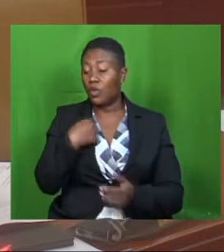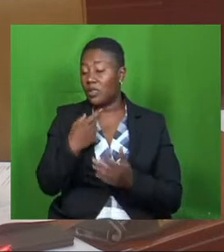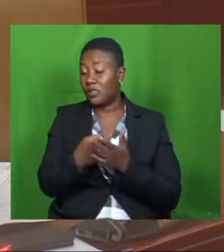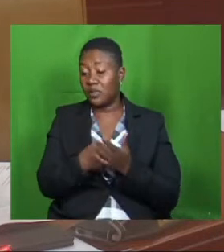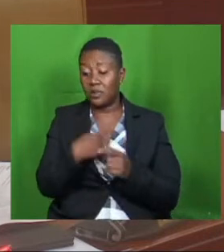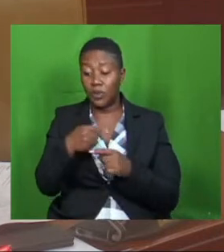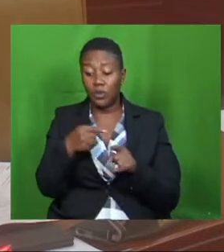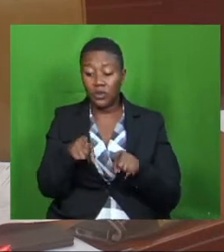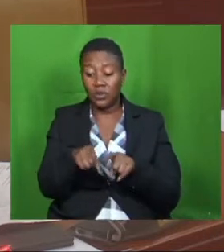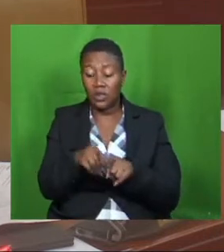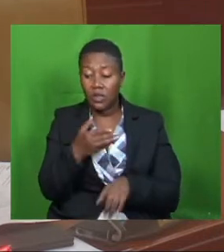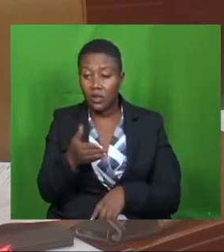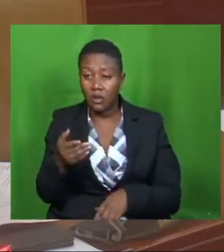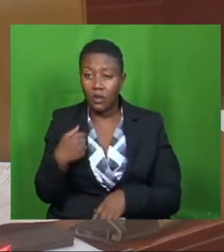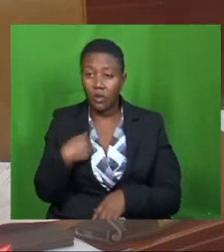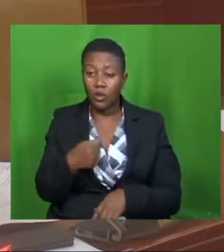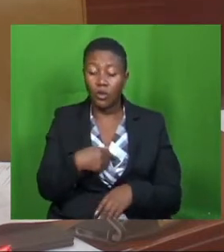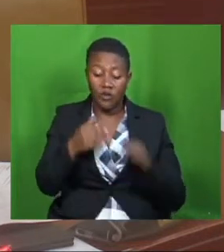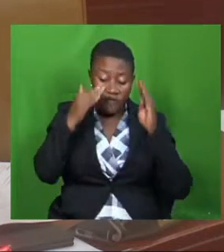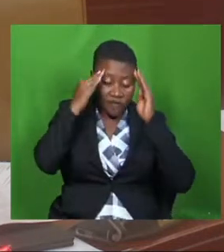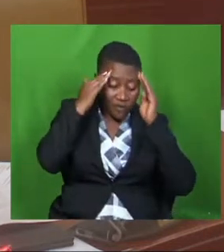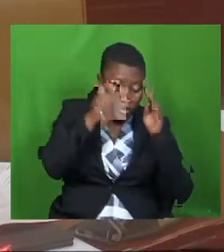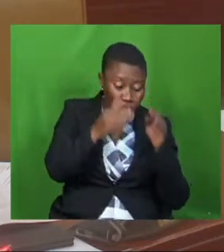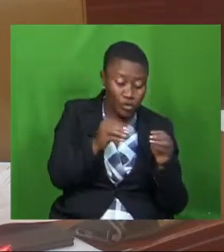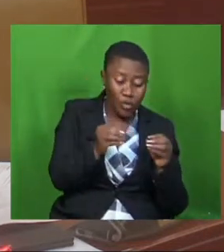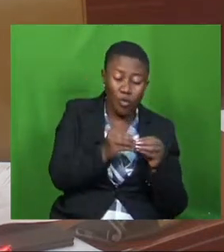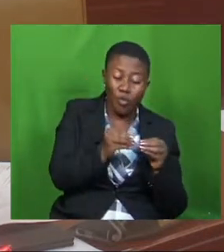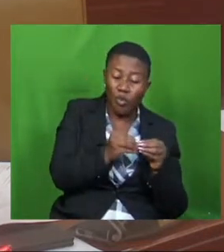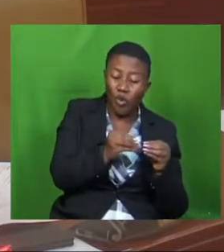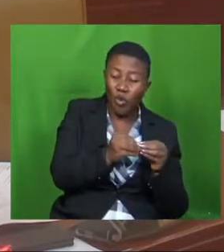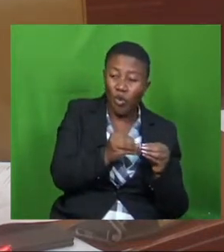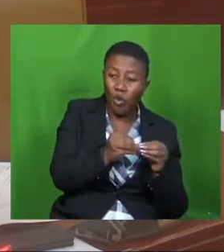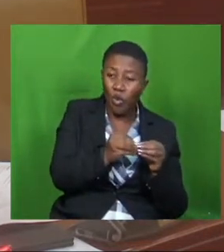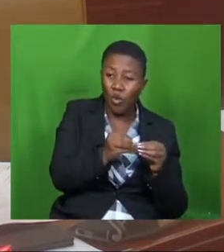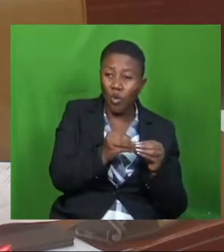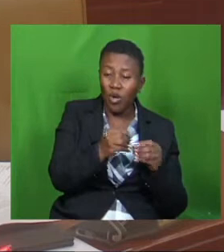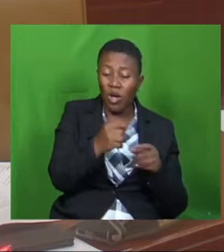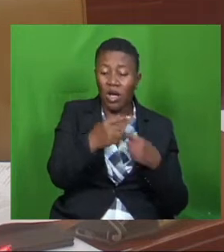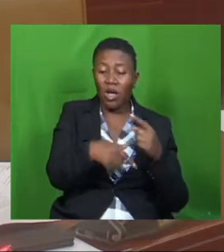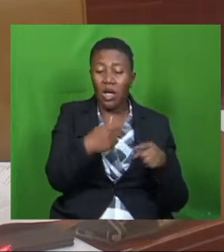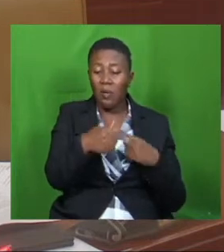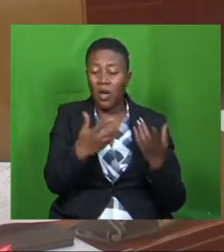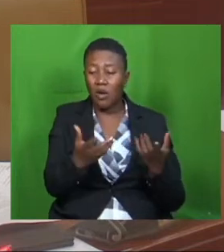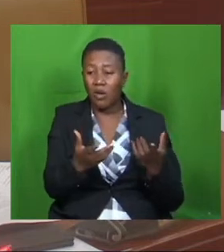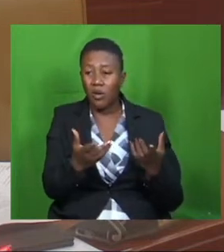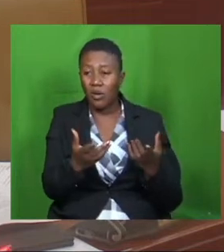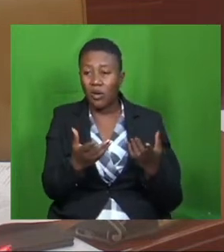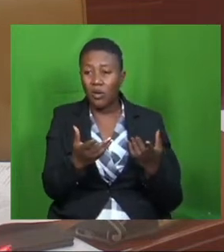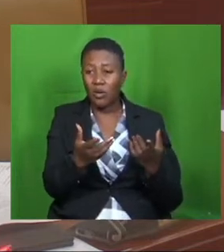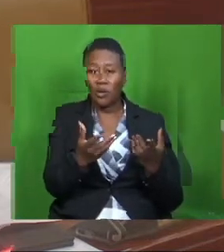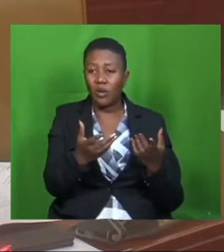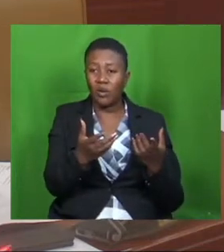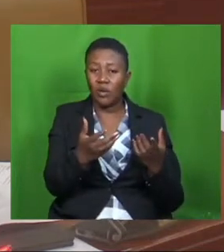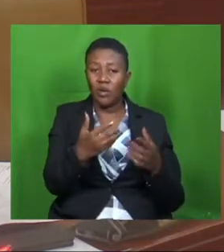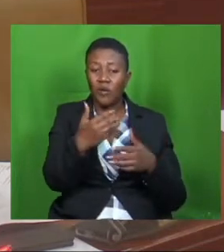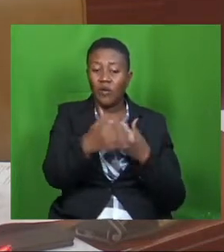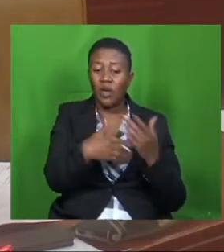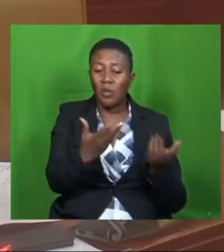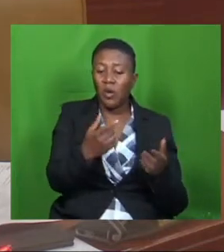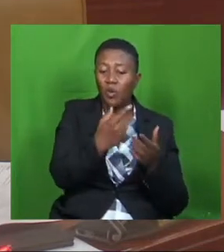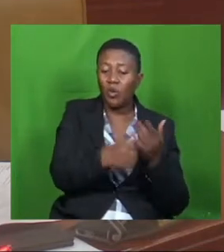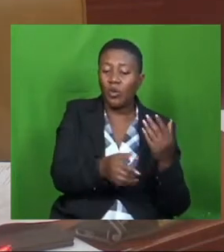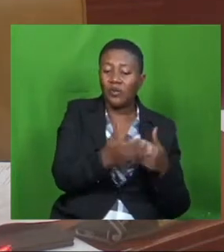the health facility to their bathroom and into their service area. For the same amount, for another health